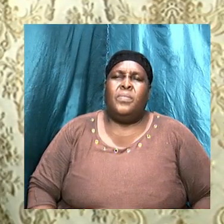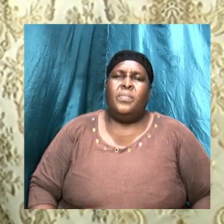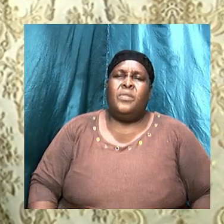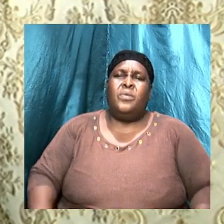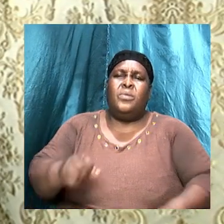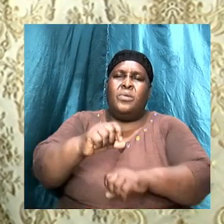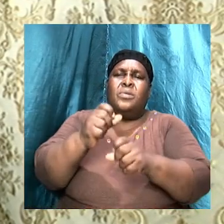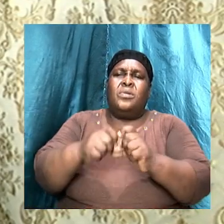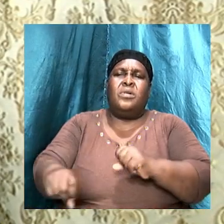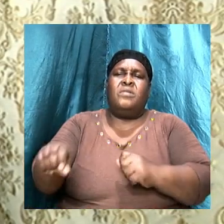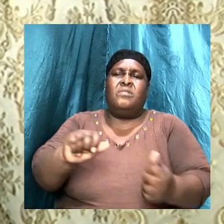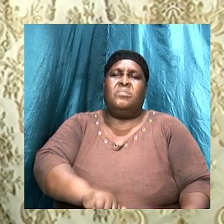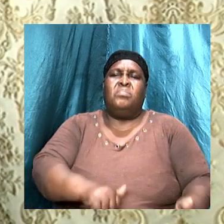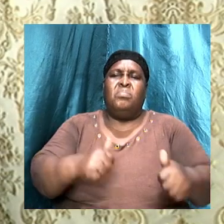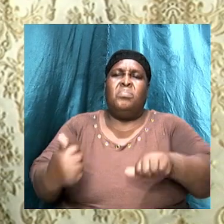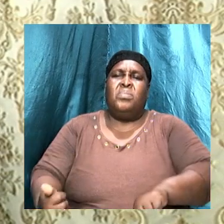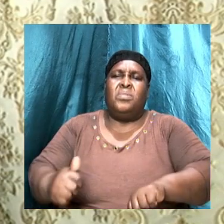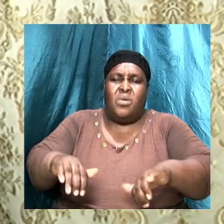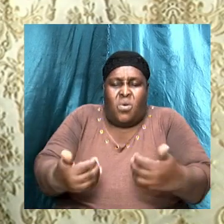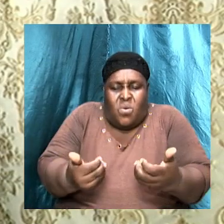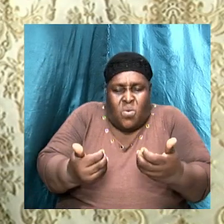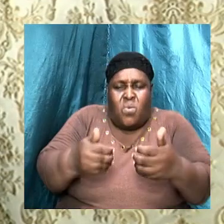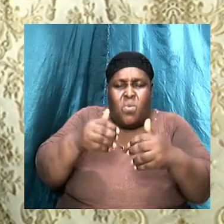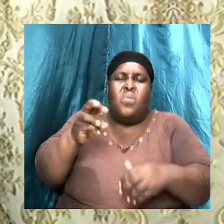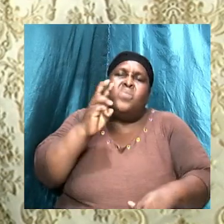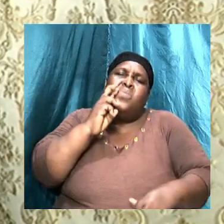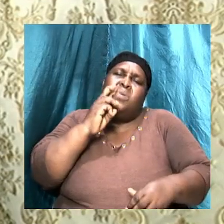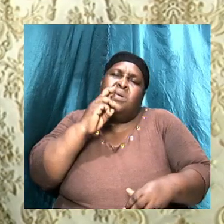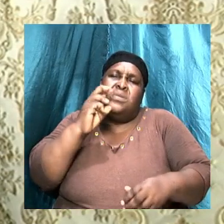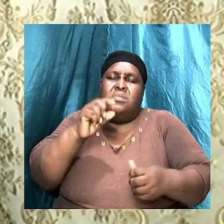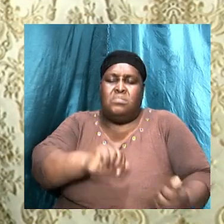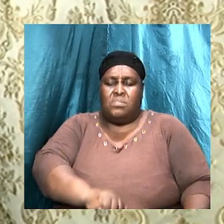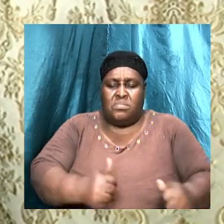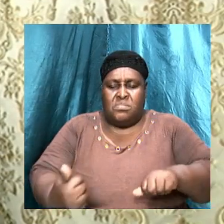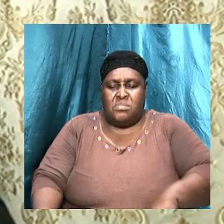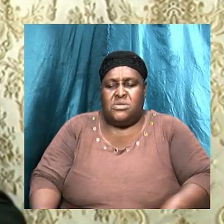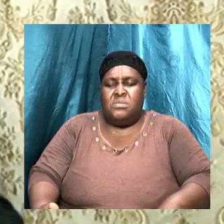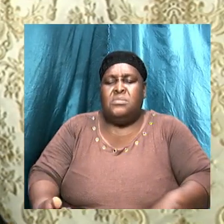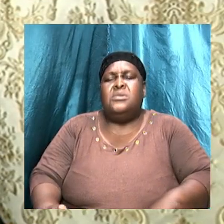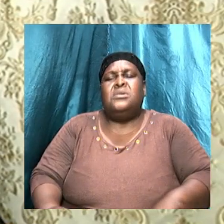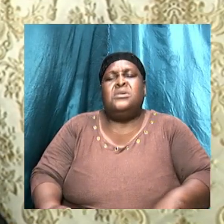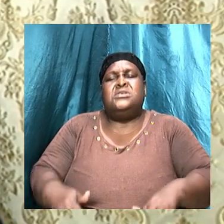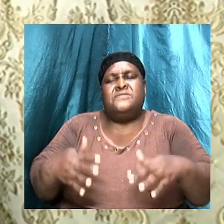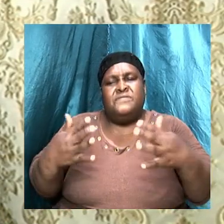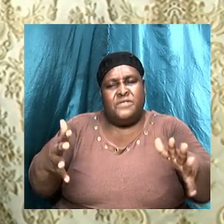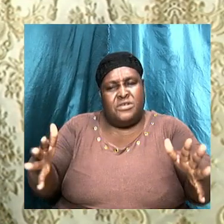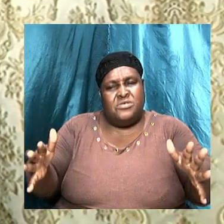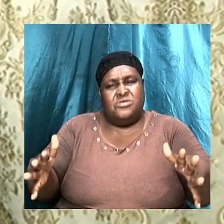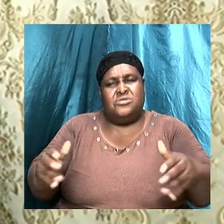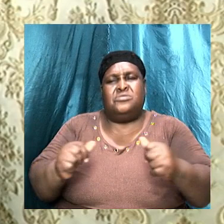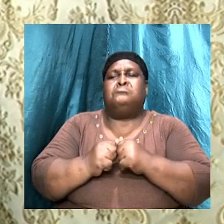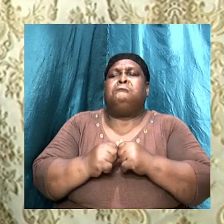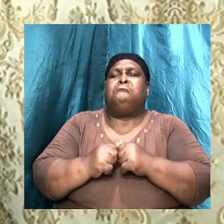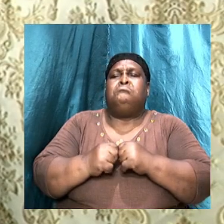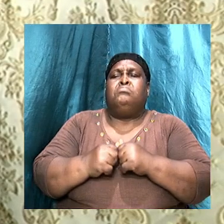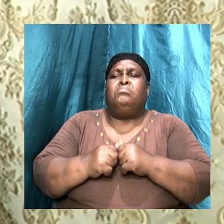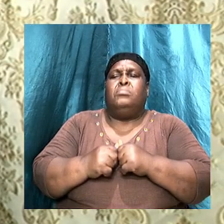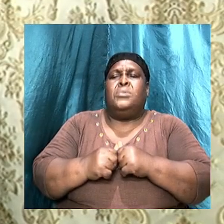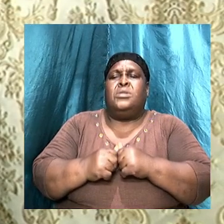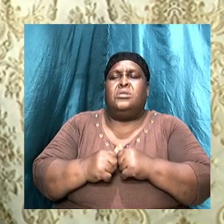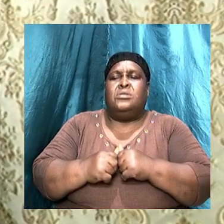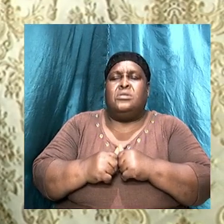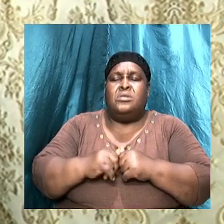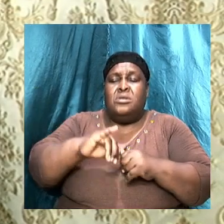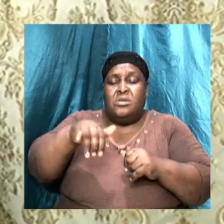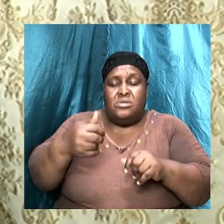mode of baptism is how water baptism is carried out similarly to how a dead person